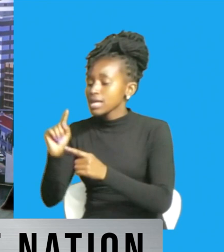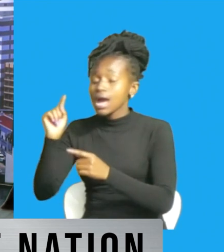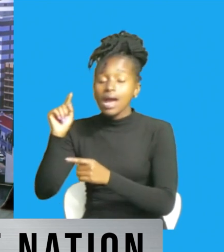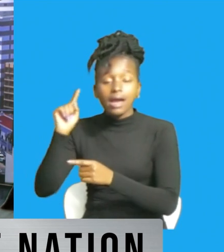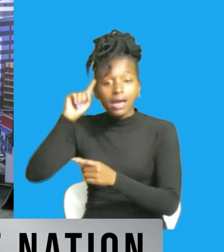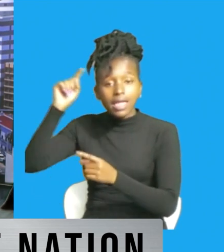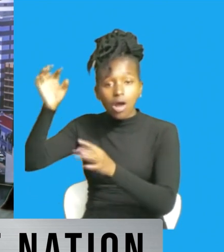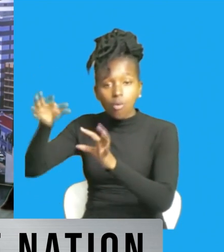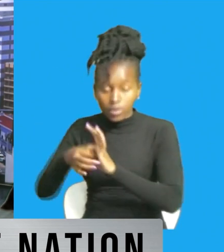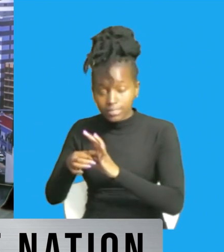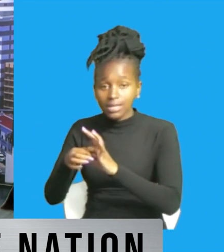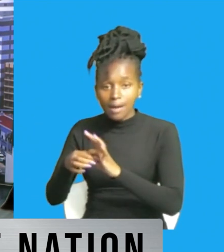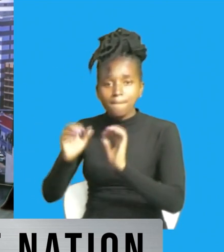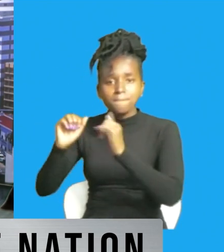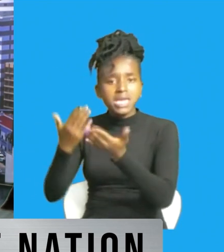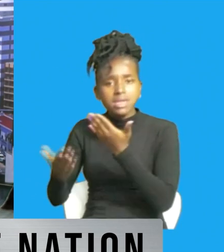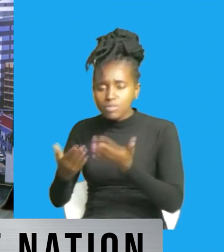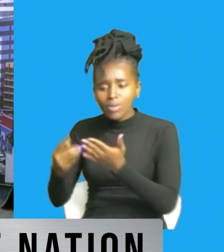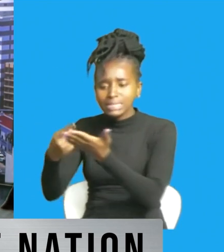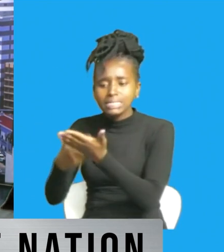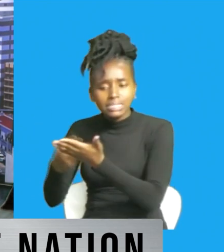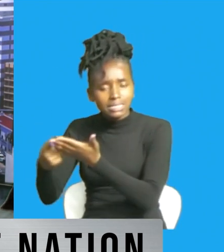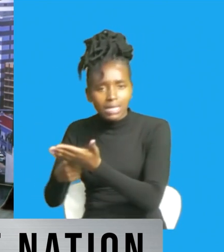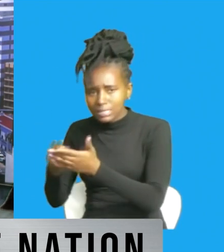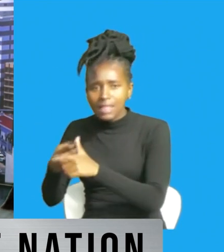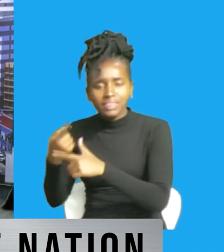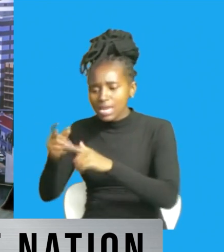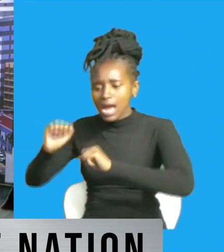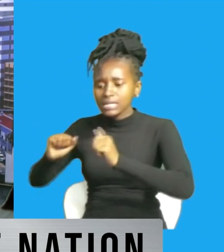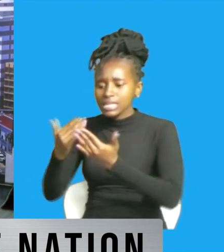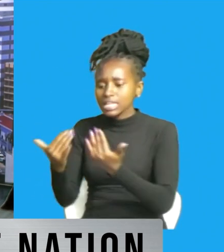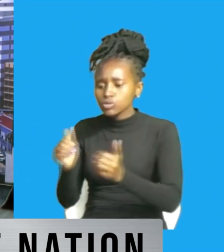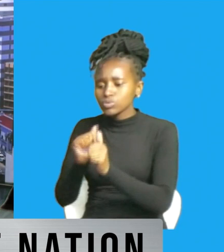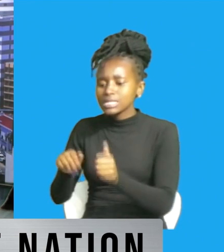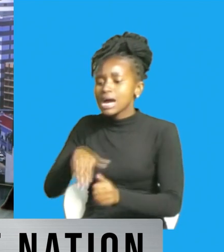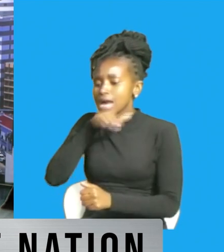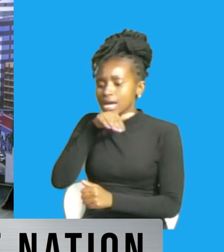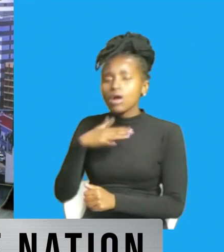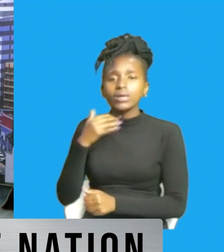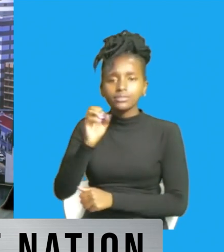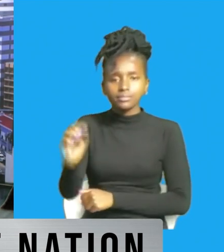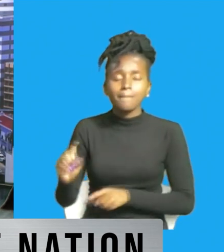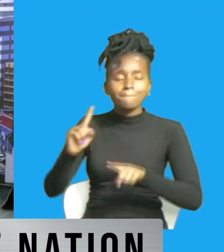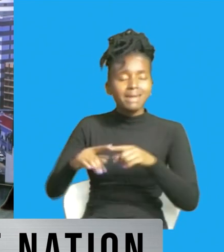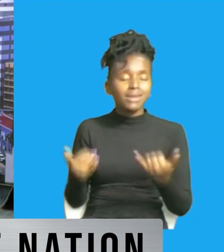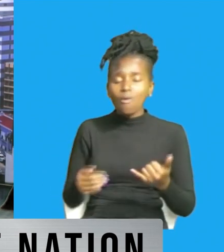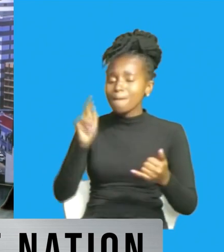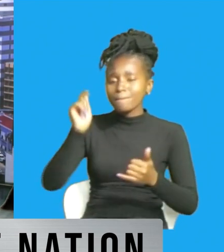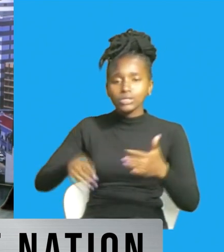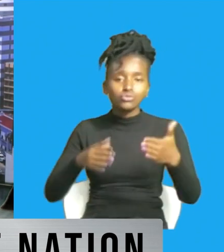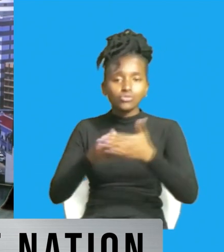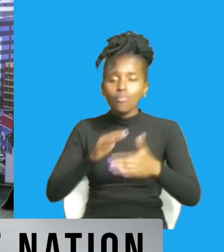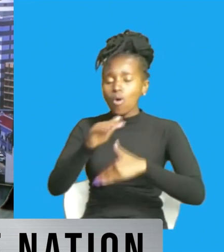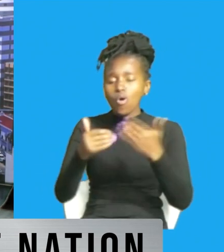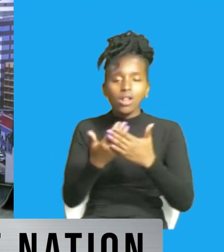fact, we should just cut the chase, tuchukue Raila Odinga na William Ruto, tuwapandishe ndege waende